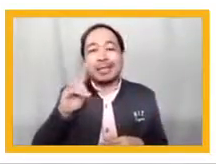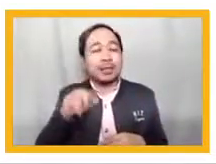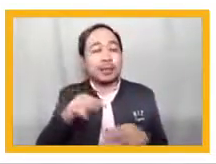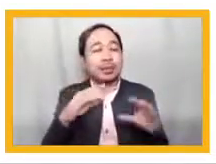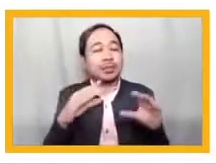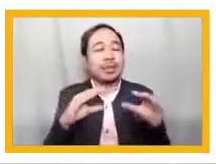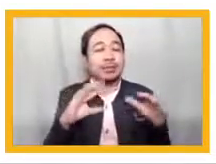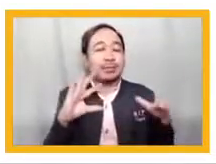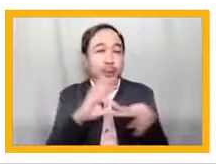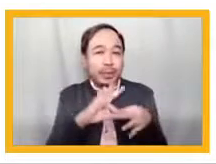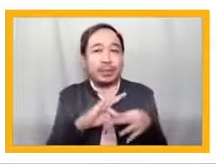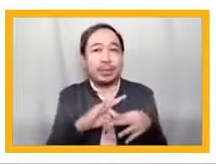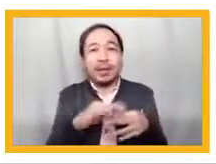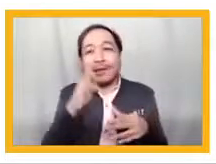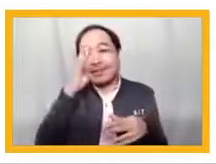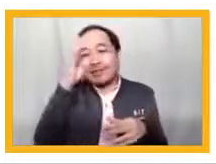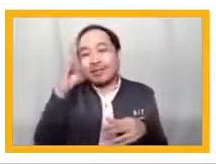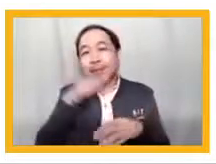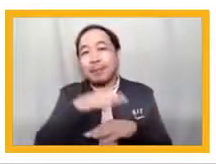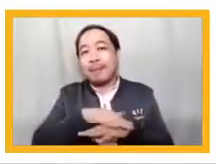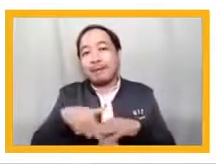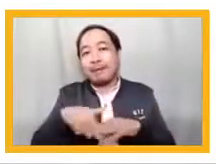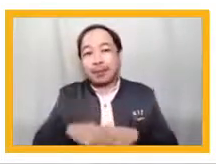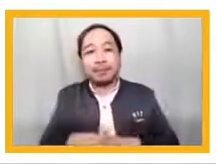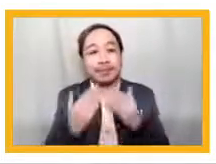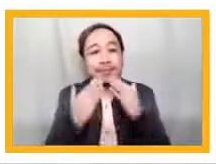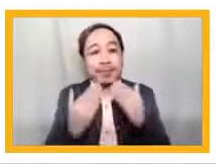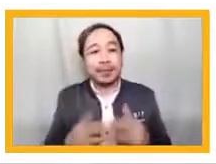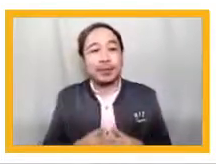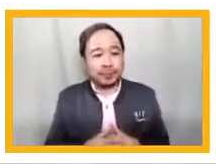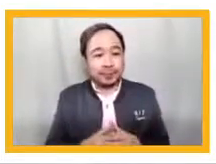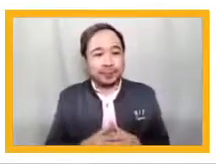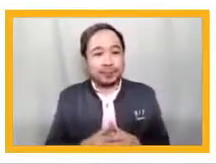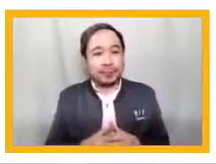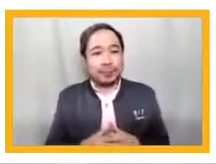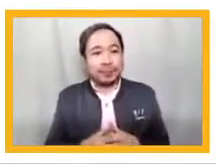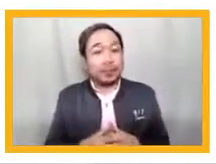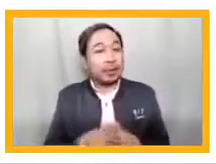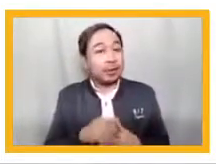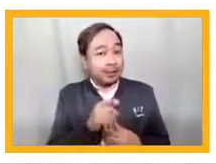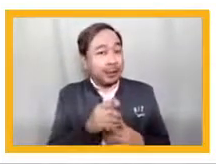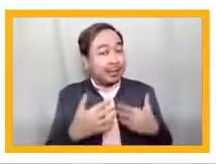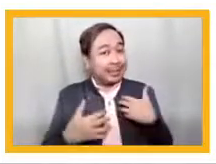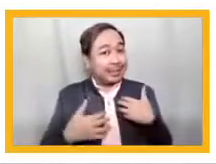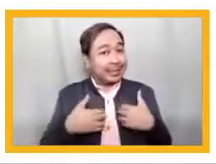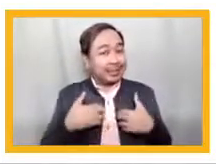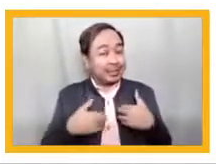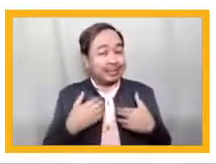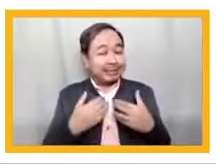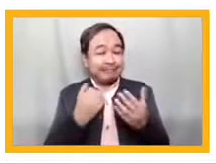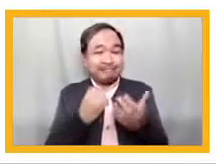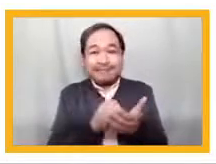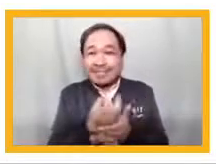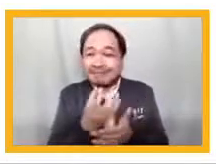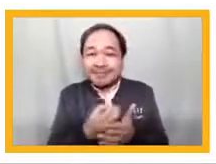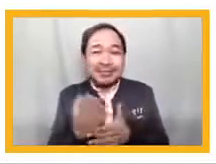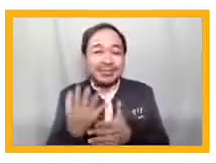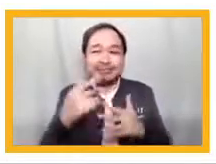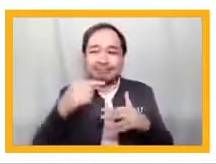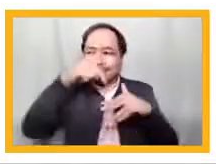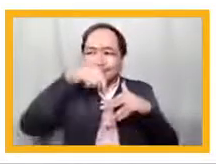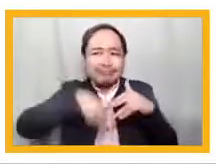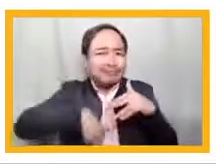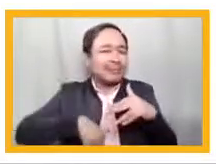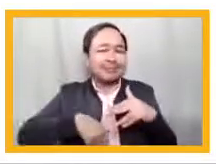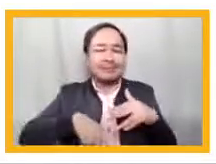you. Thank you very much, Dr. Susann Ross, for this very interesting and information-packed session. And thanks to all